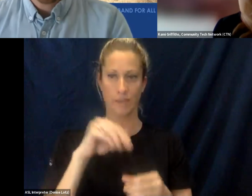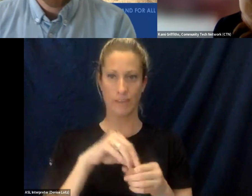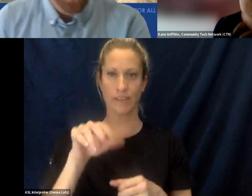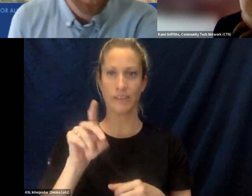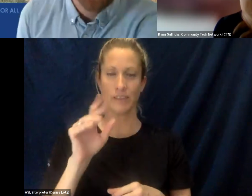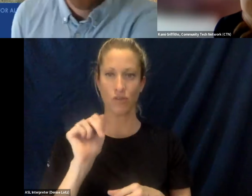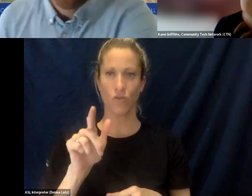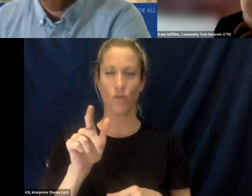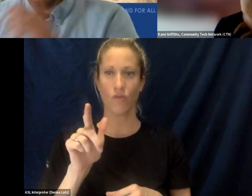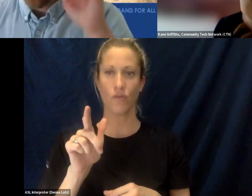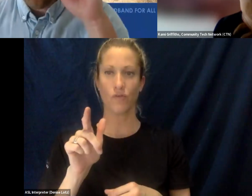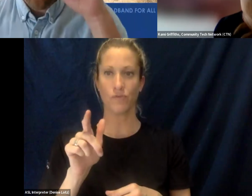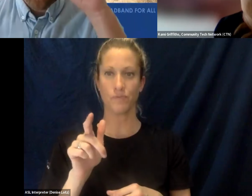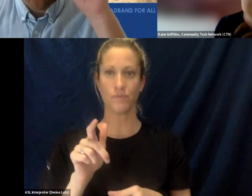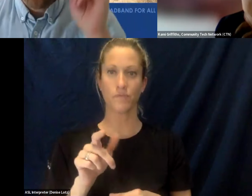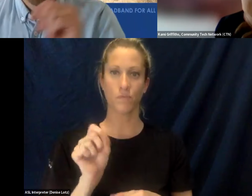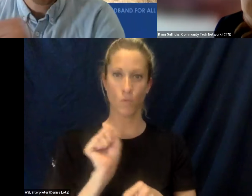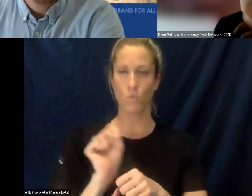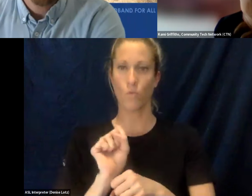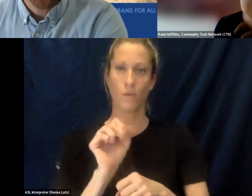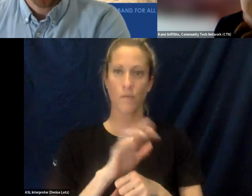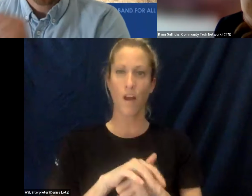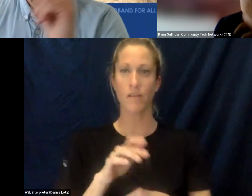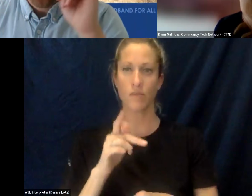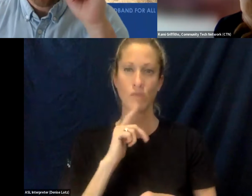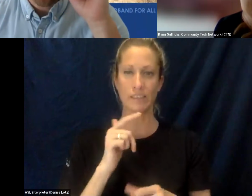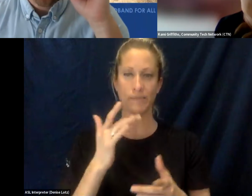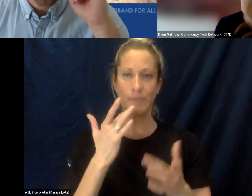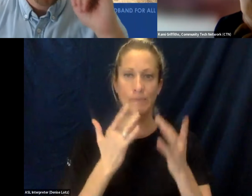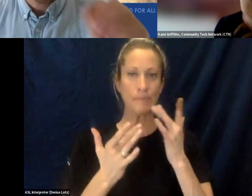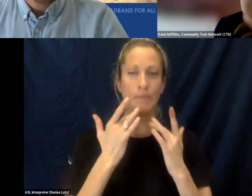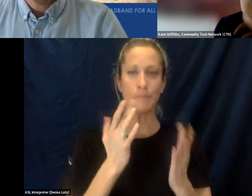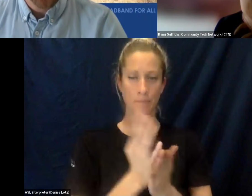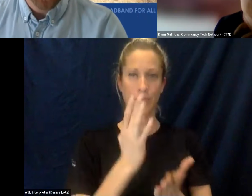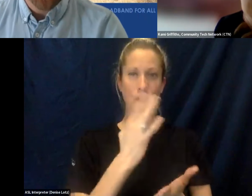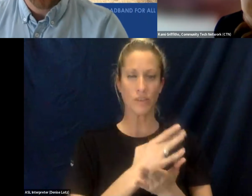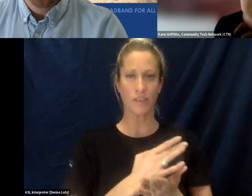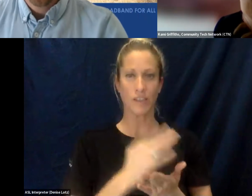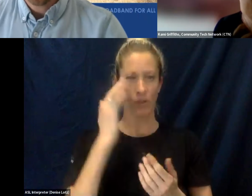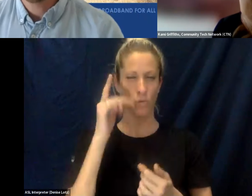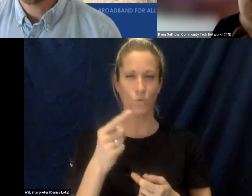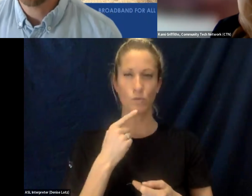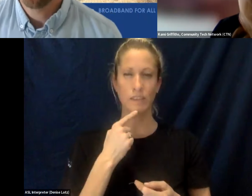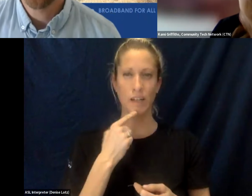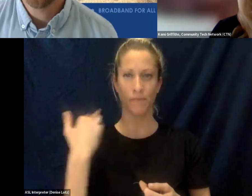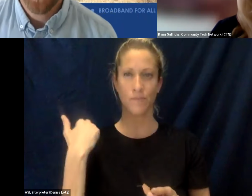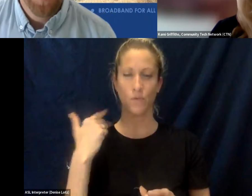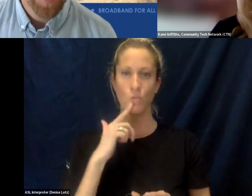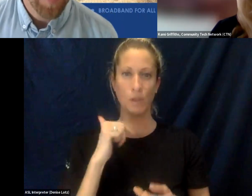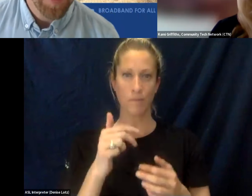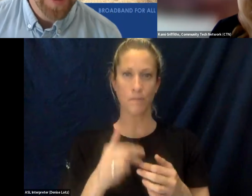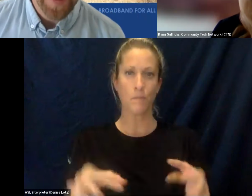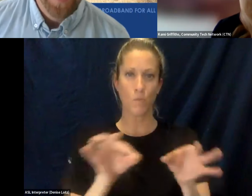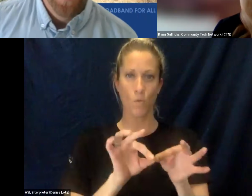and inclusion space working on pretty tight budgets. And I think one of the things I heard you say, and I think is really important to